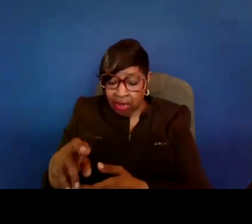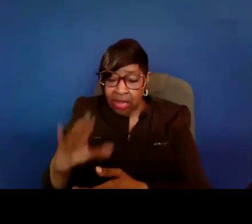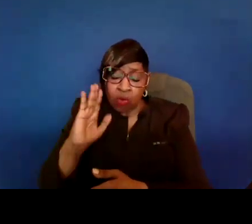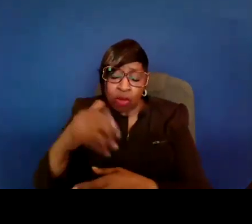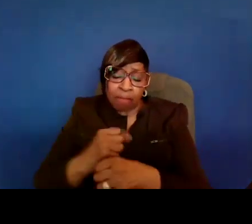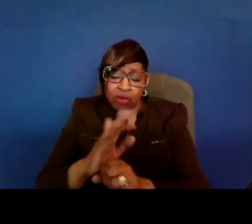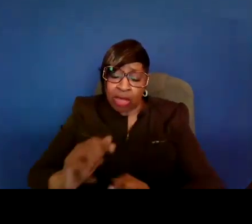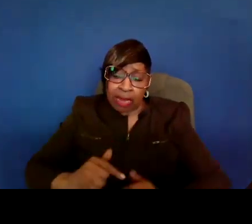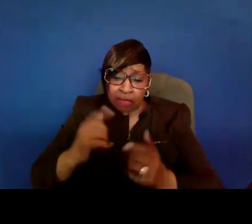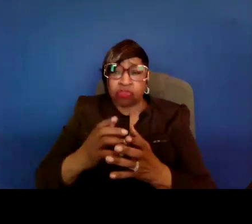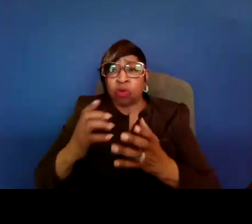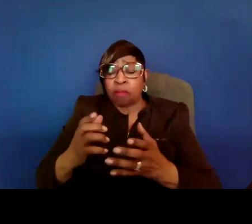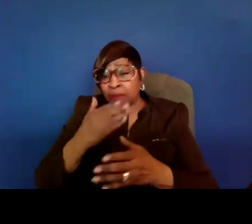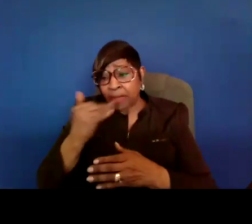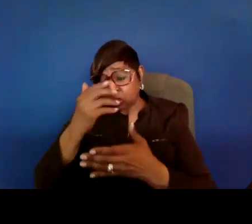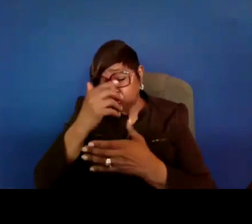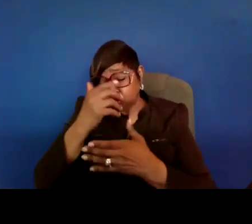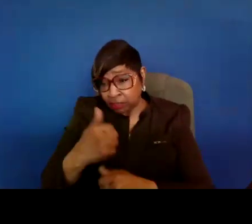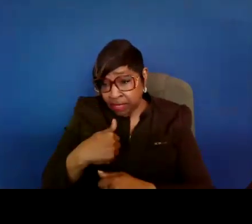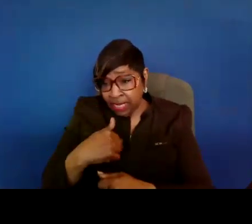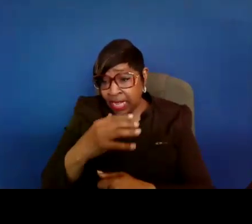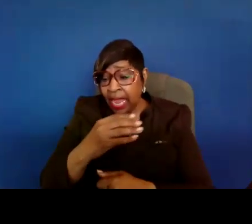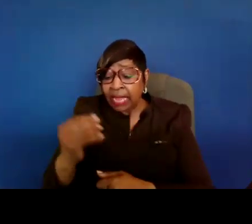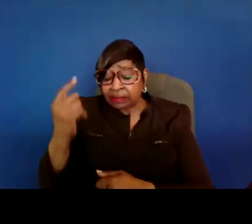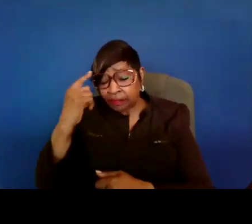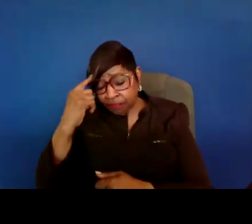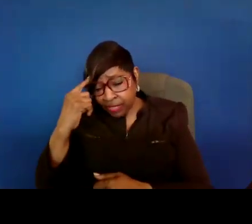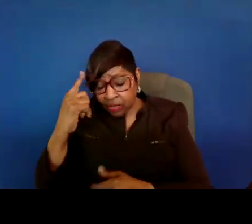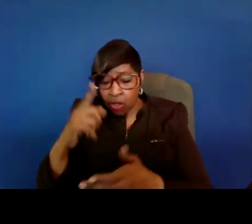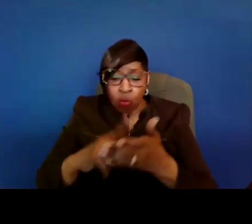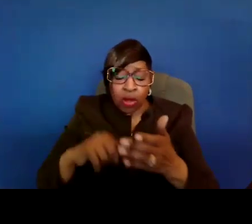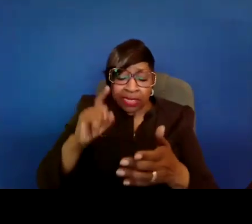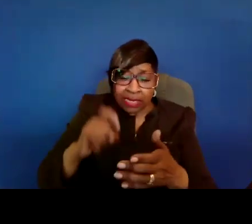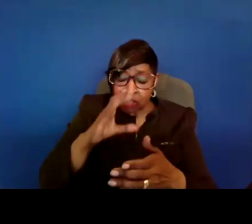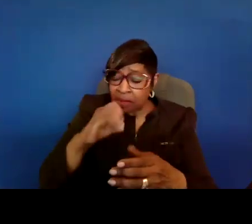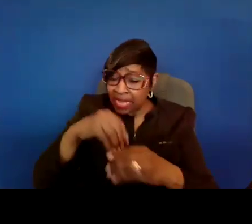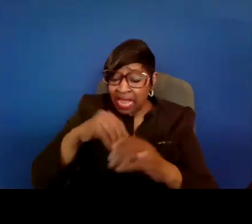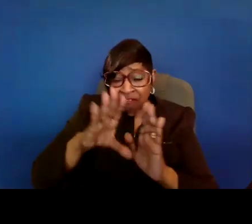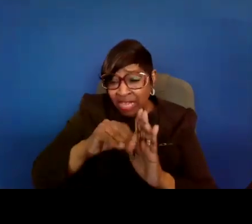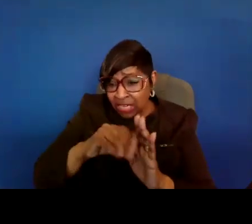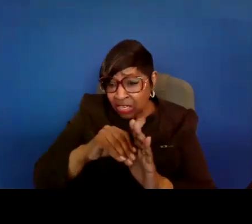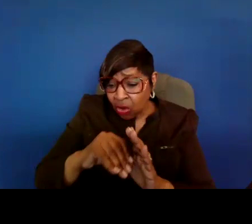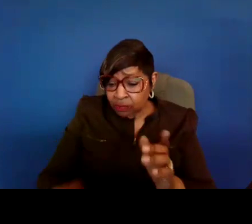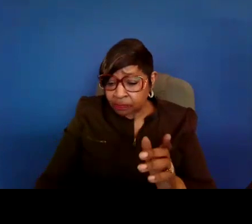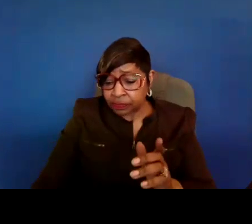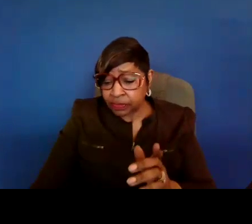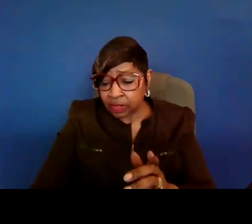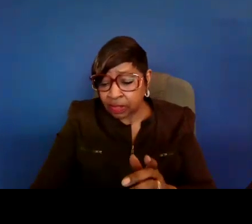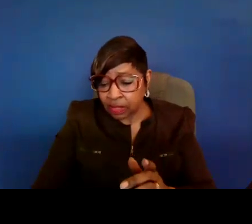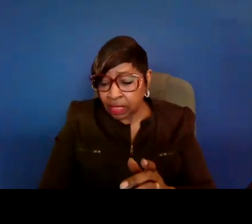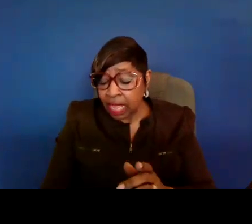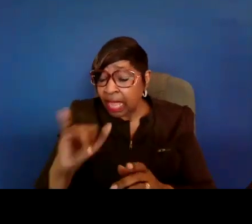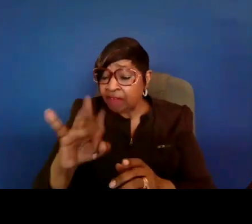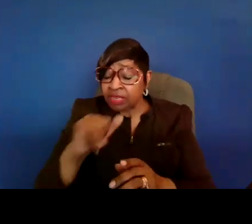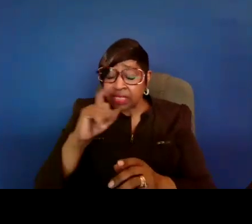much better. Trust me. And to think what needs to be in video, right? If it doesn't need to be